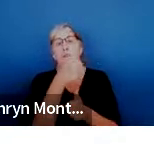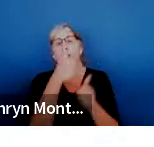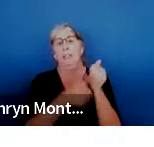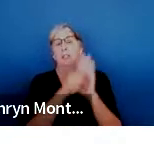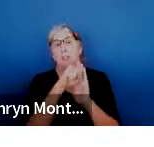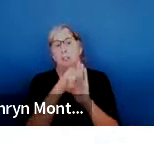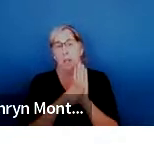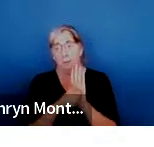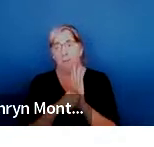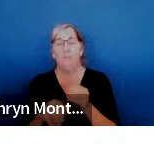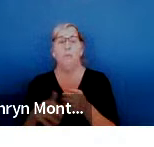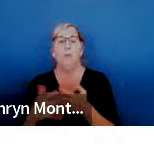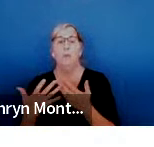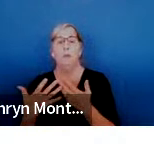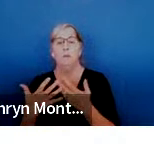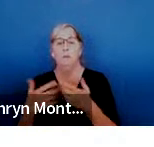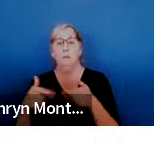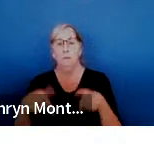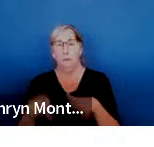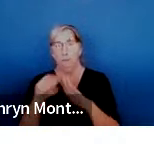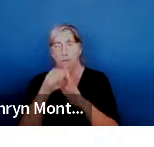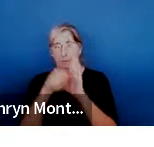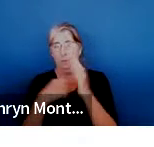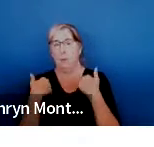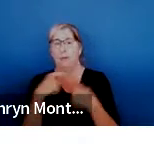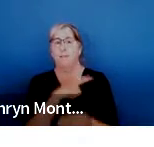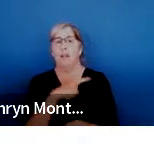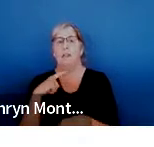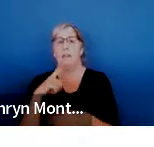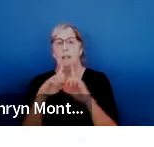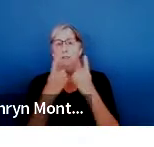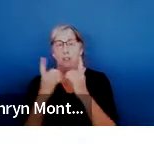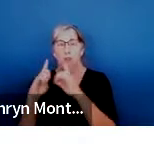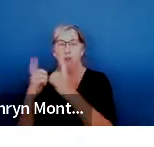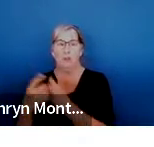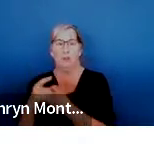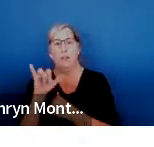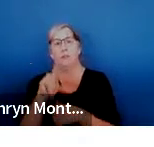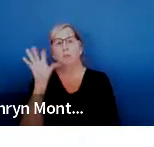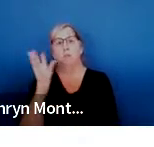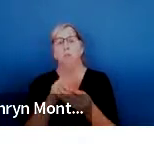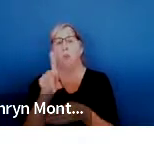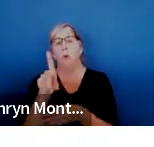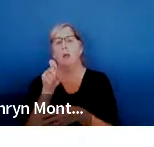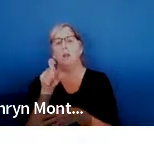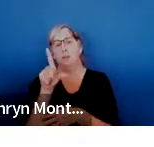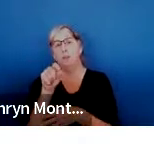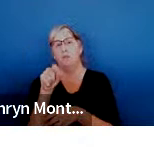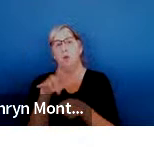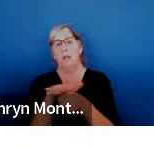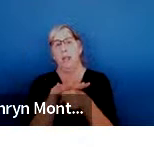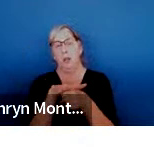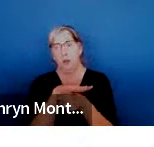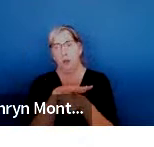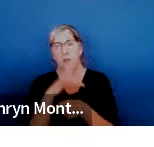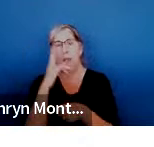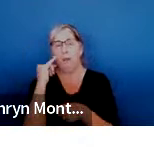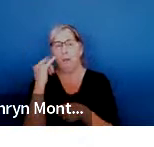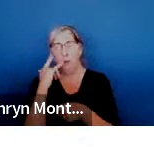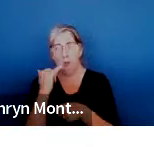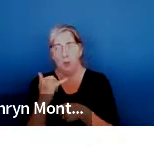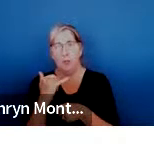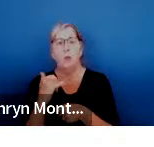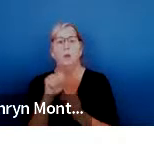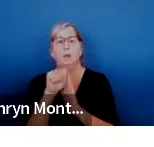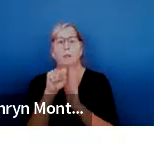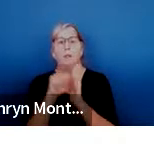Locally or statewide, we have legislative districts, and these are the 120 geographic areas within the state of California from which state legislators are elected